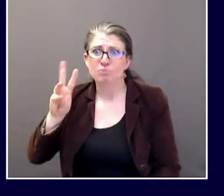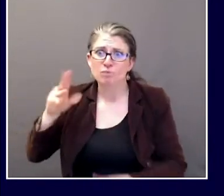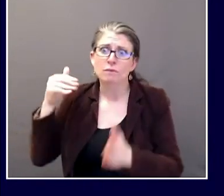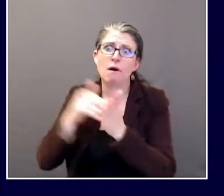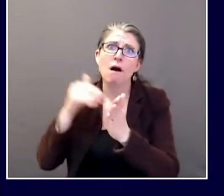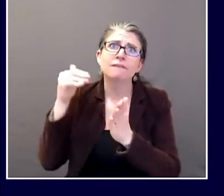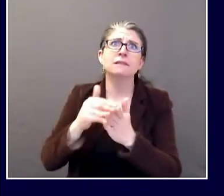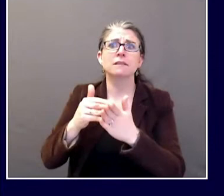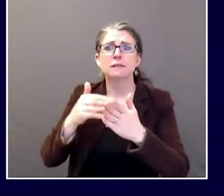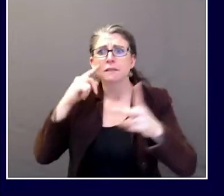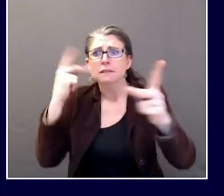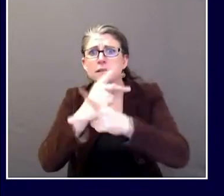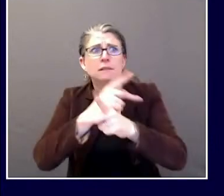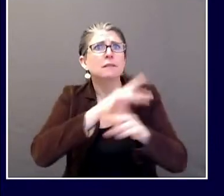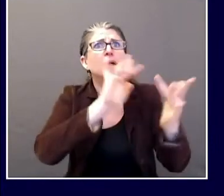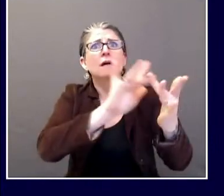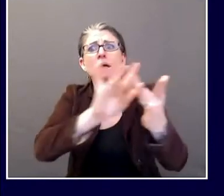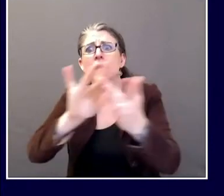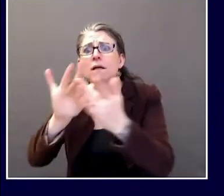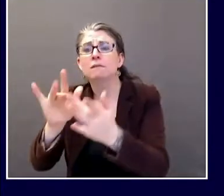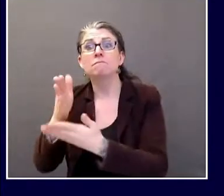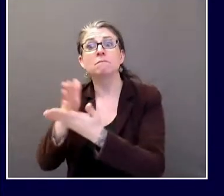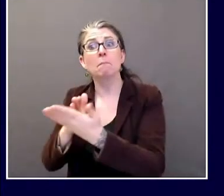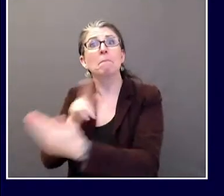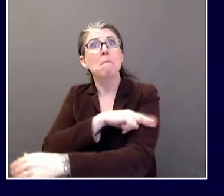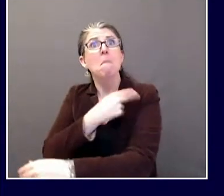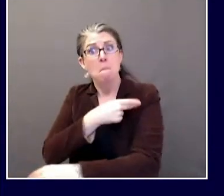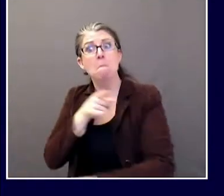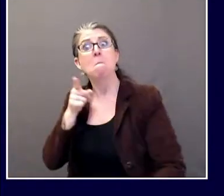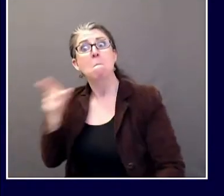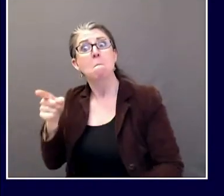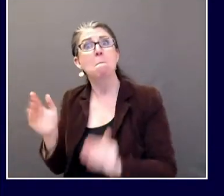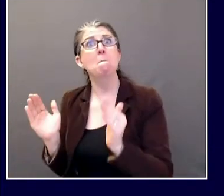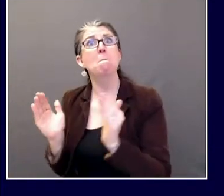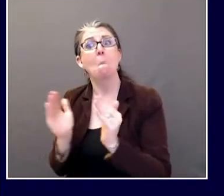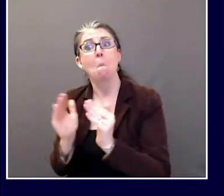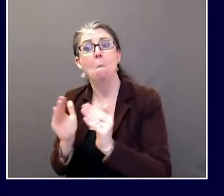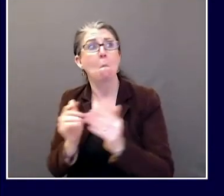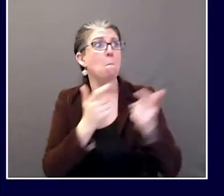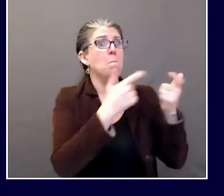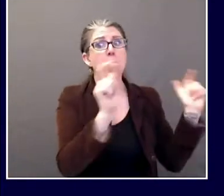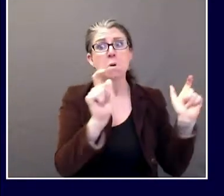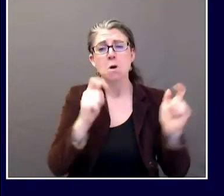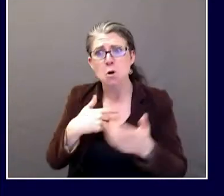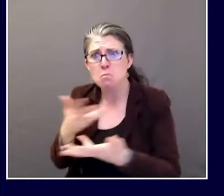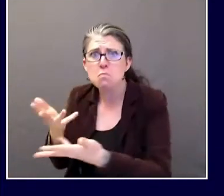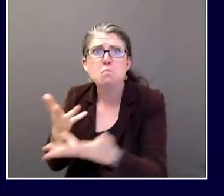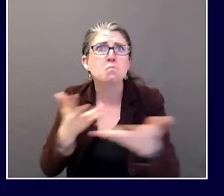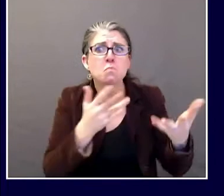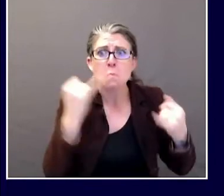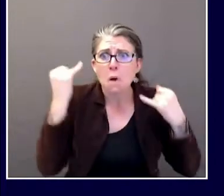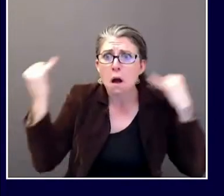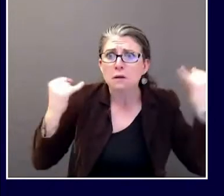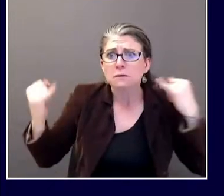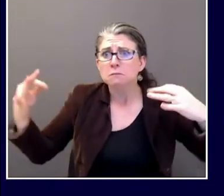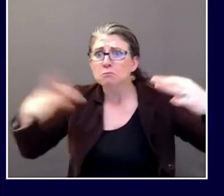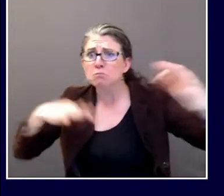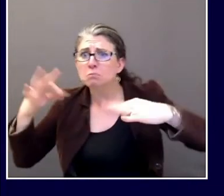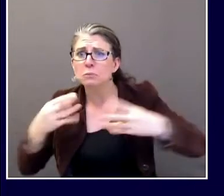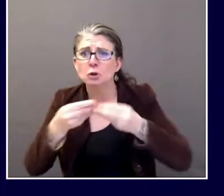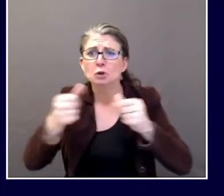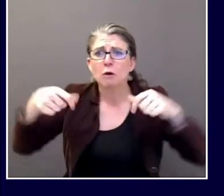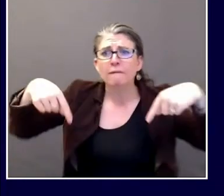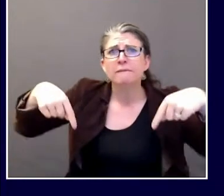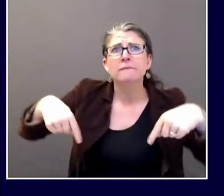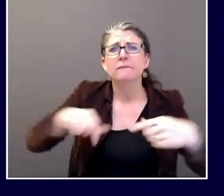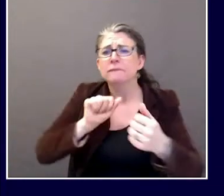that are independent, to talk to them about the ways that they are going about scheduling and registering patients. Again,